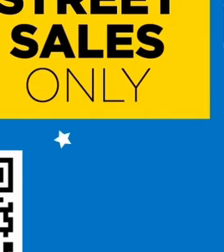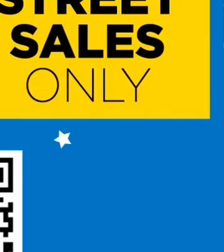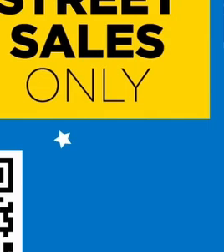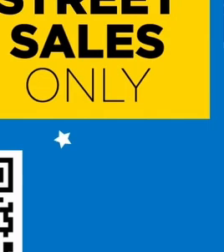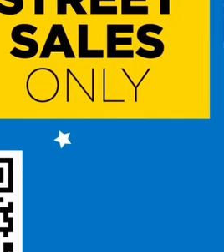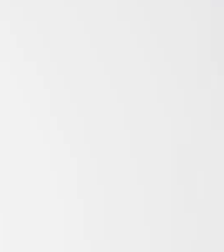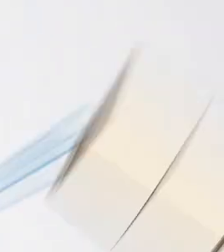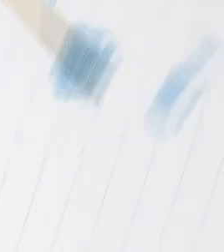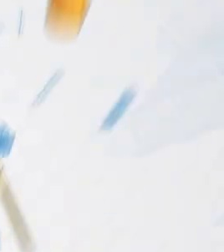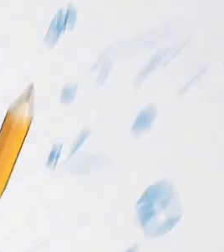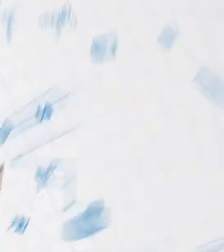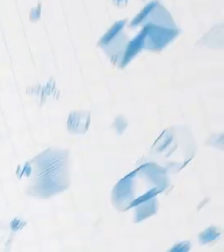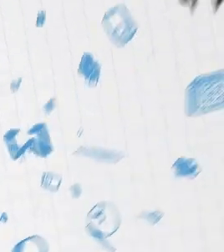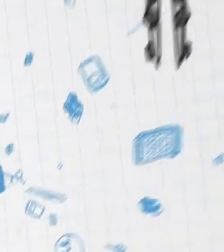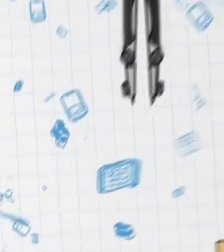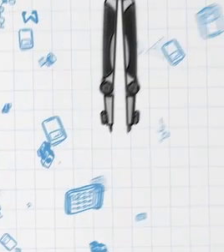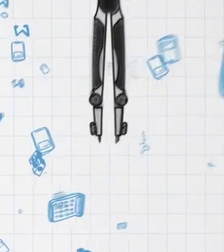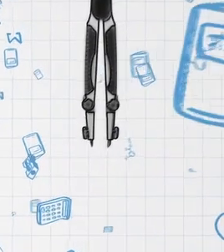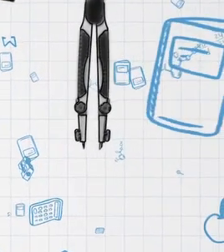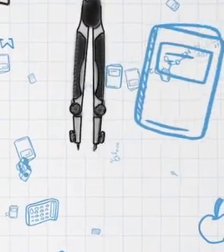and Zoshi.